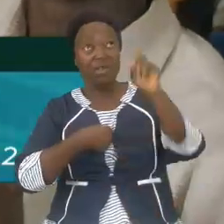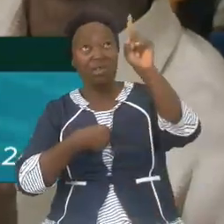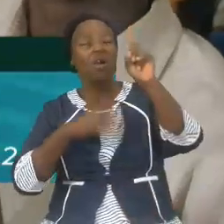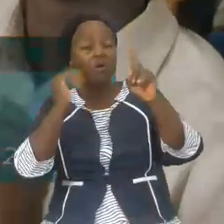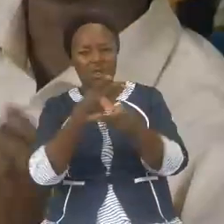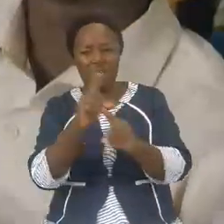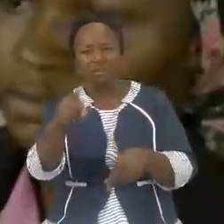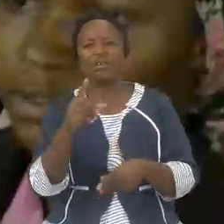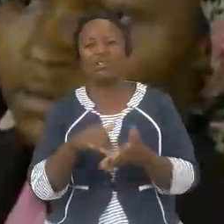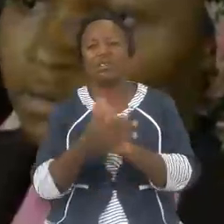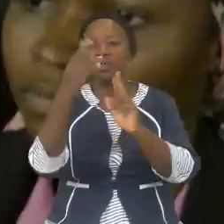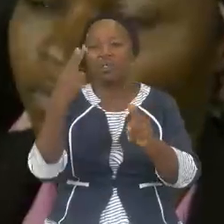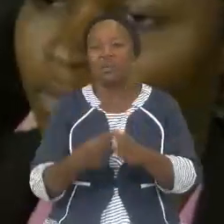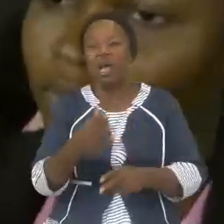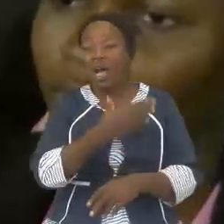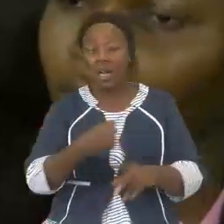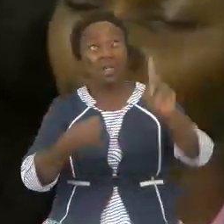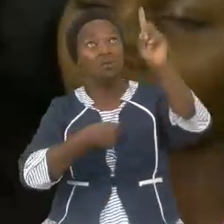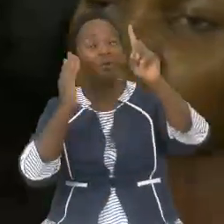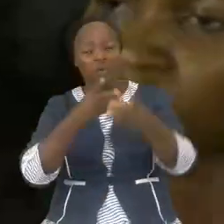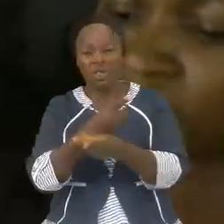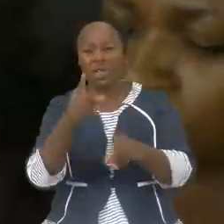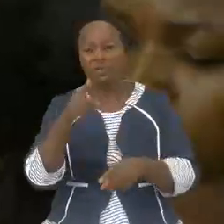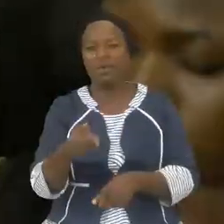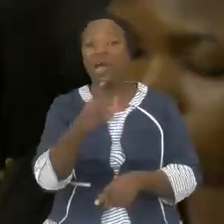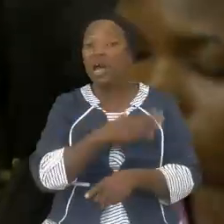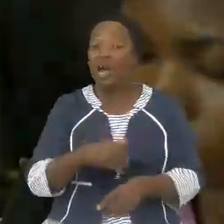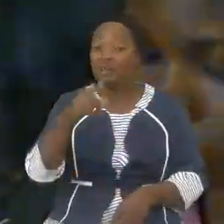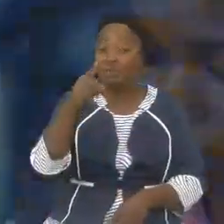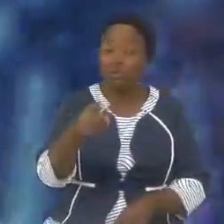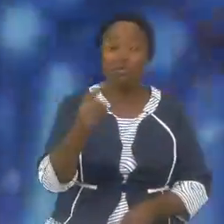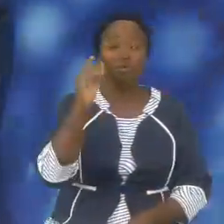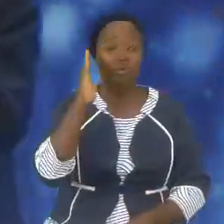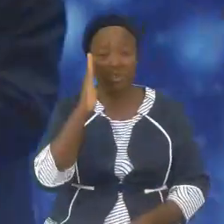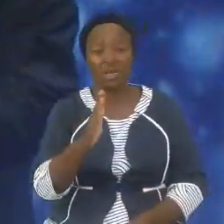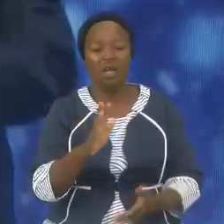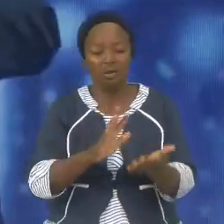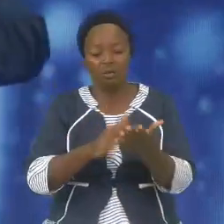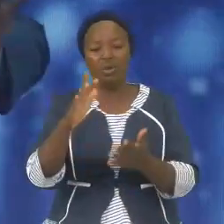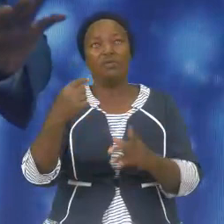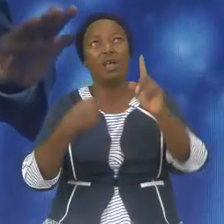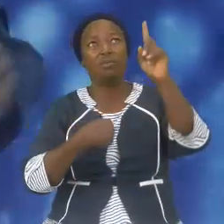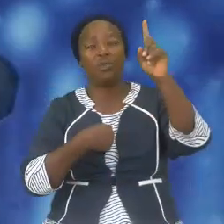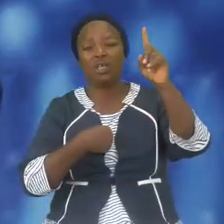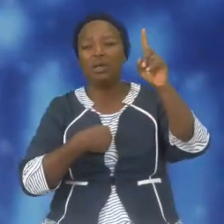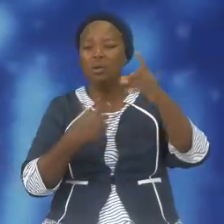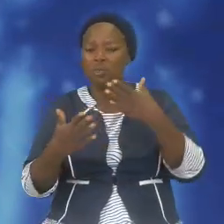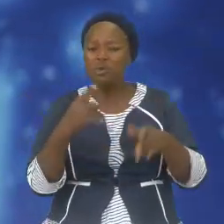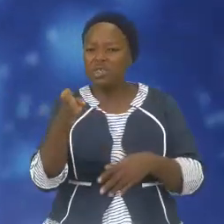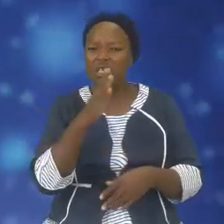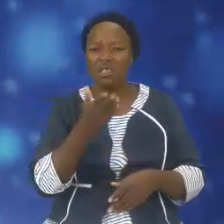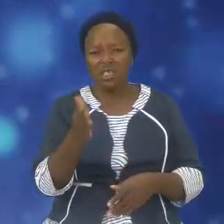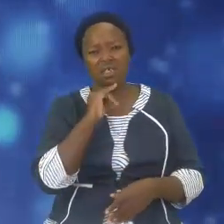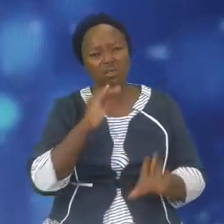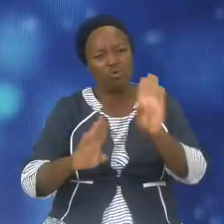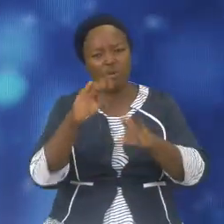Amen. And I will deliver thee, and thou shalt glorify me. Maybe there's trouble in your life tonight.